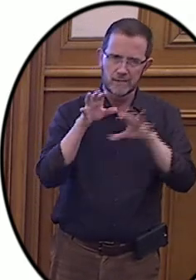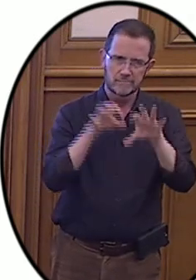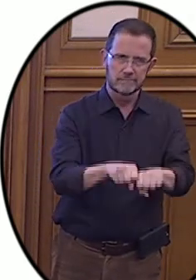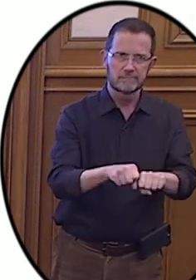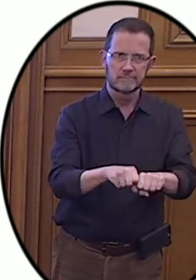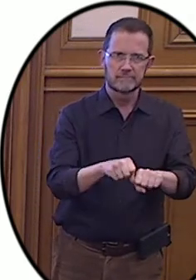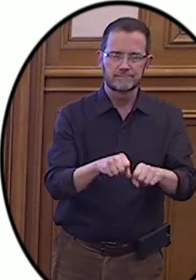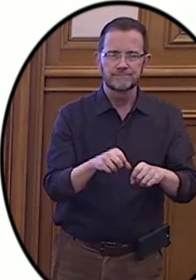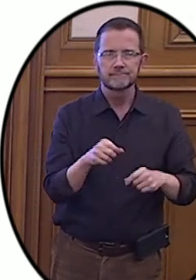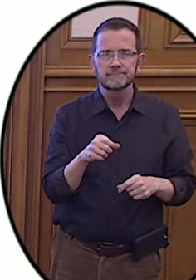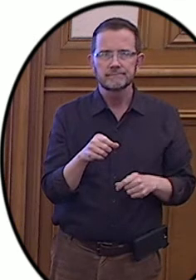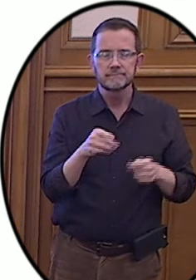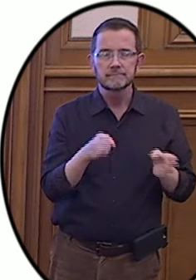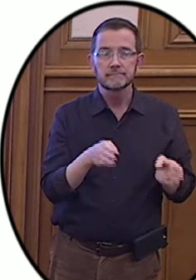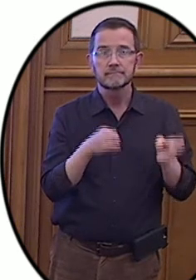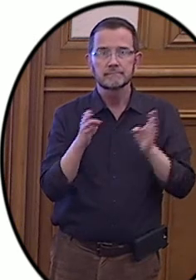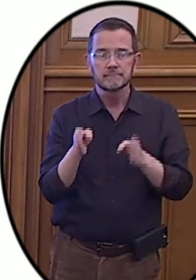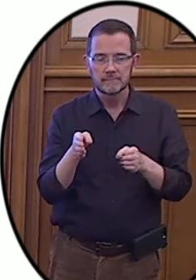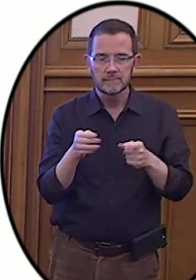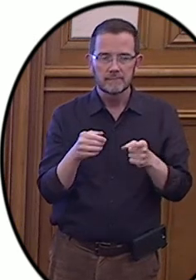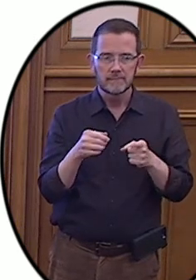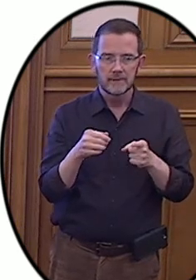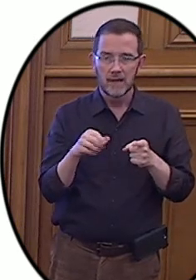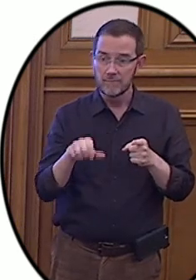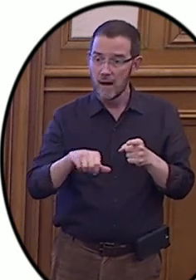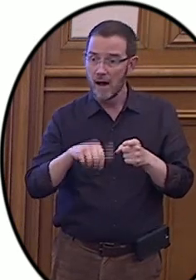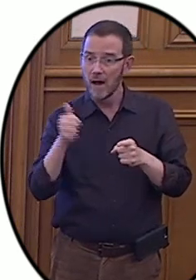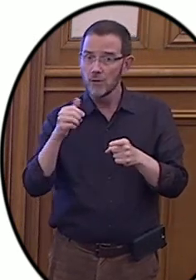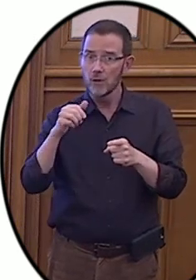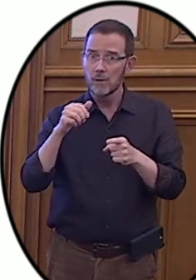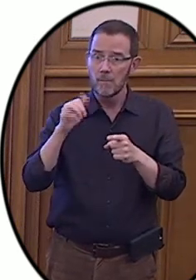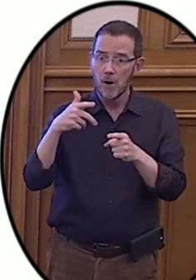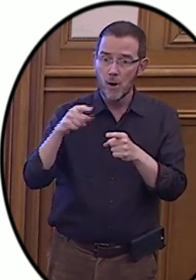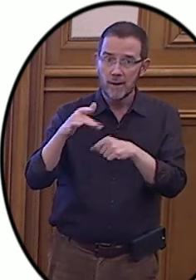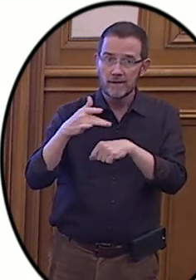transfer to another available housing unit,